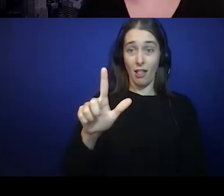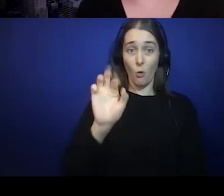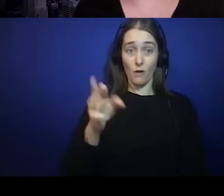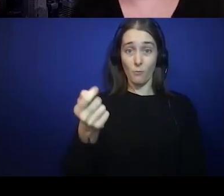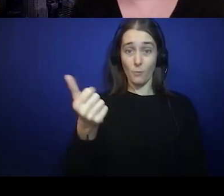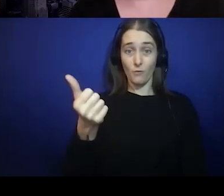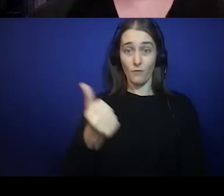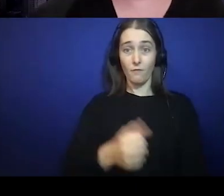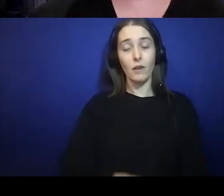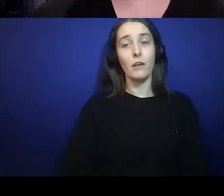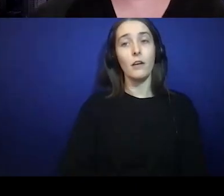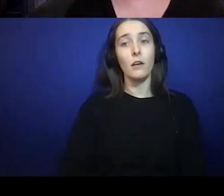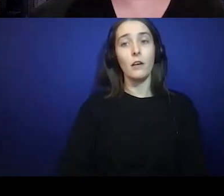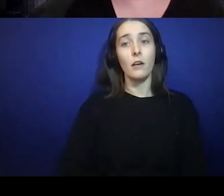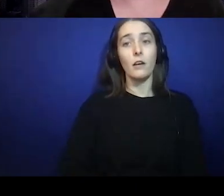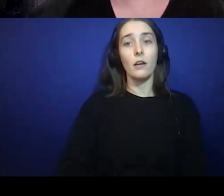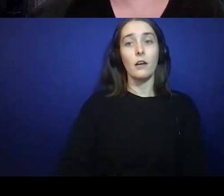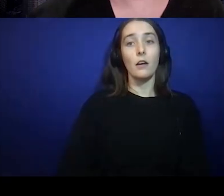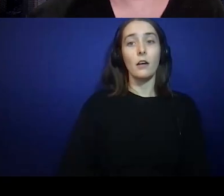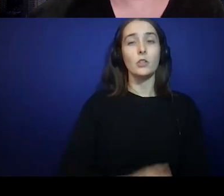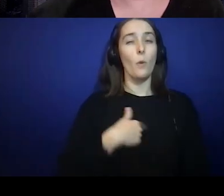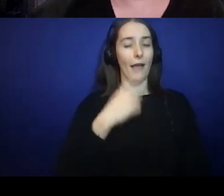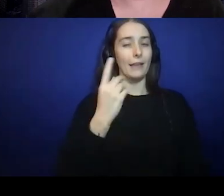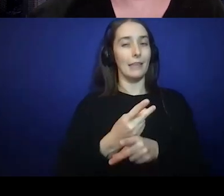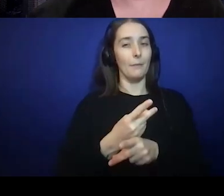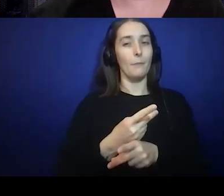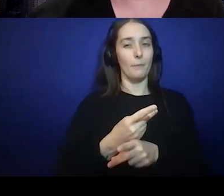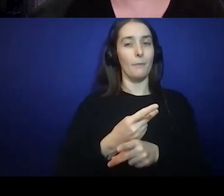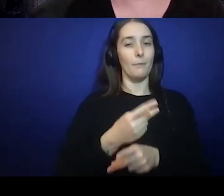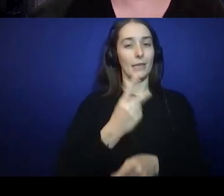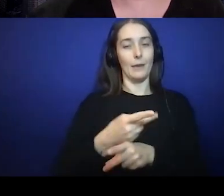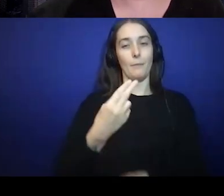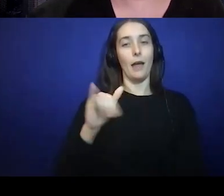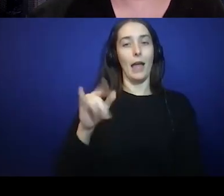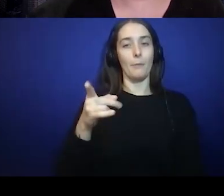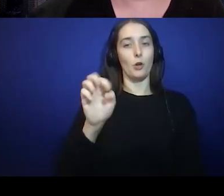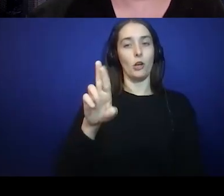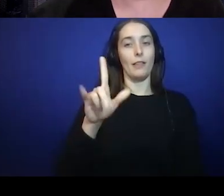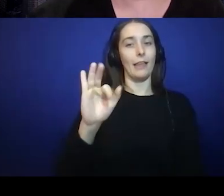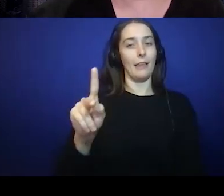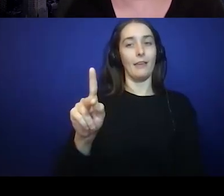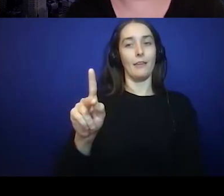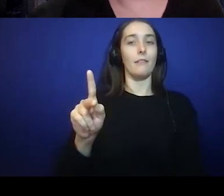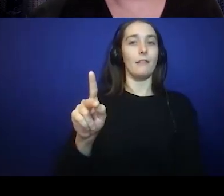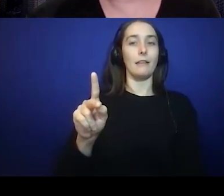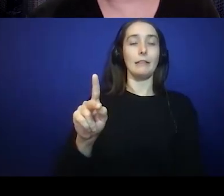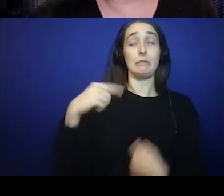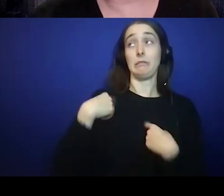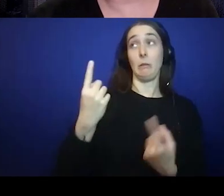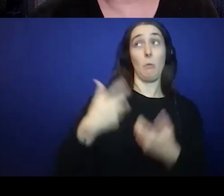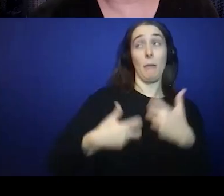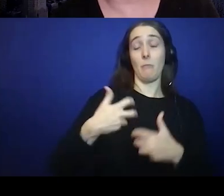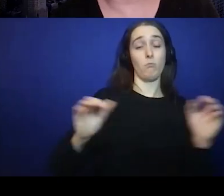got you. So I have kept the hyperlinks. It's never been a problem. But I'm going to make